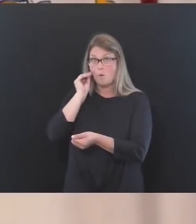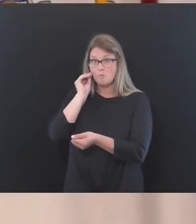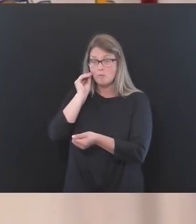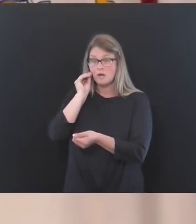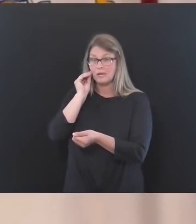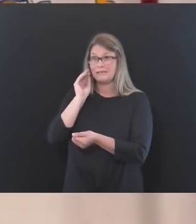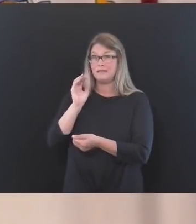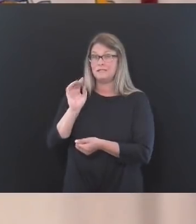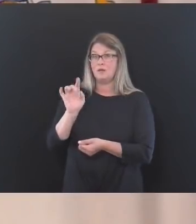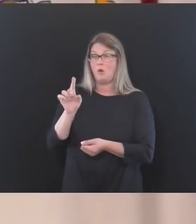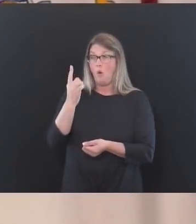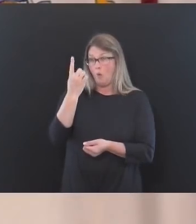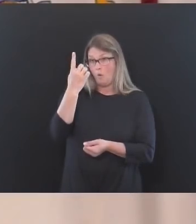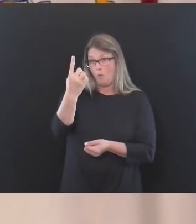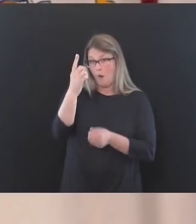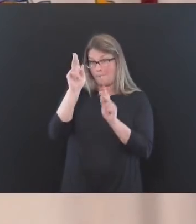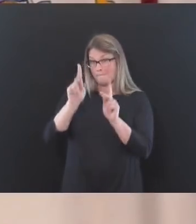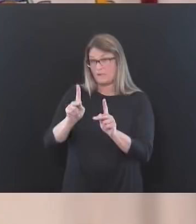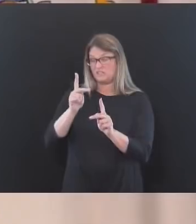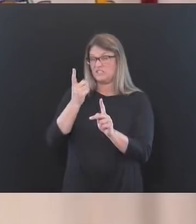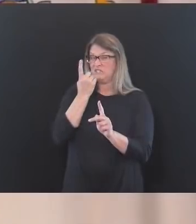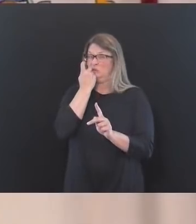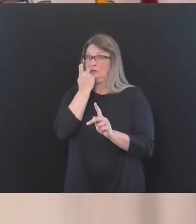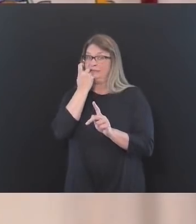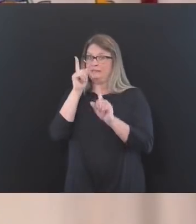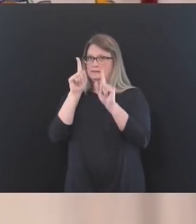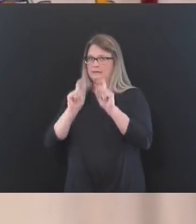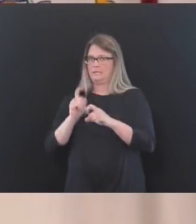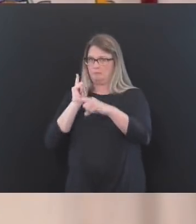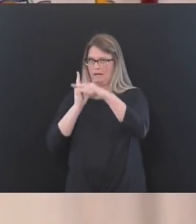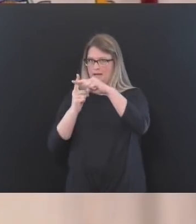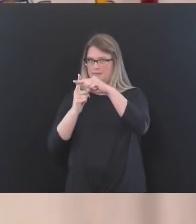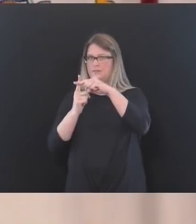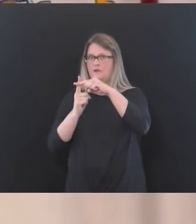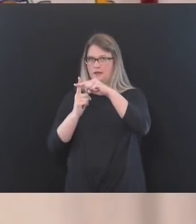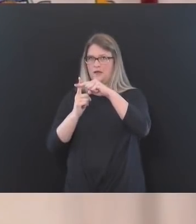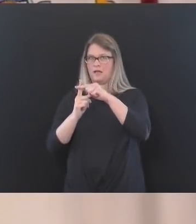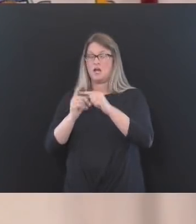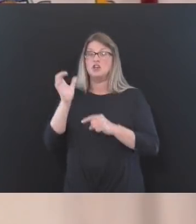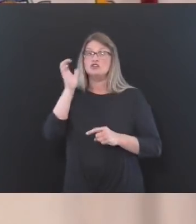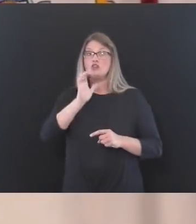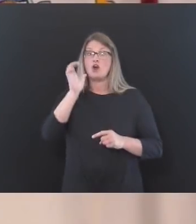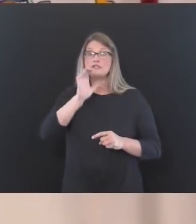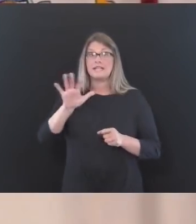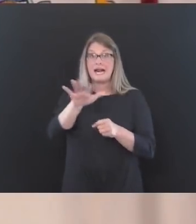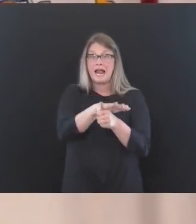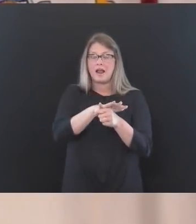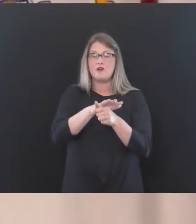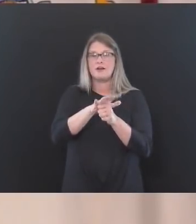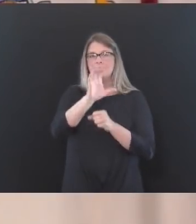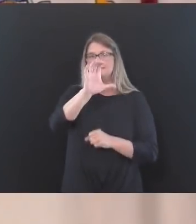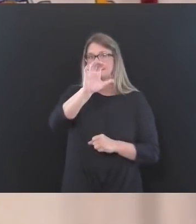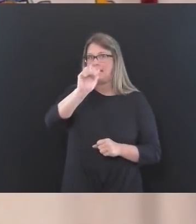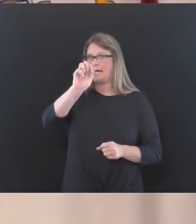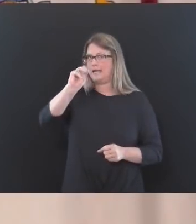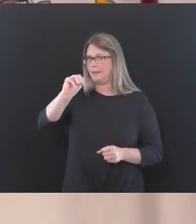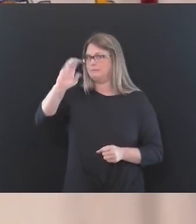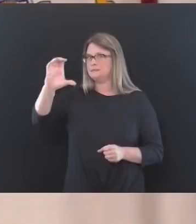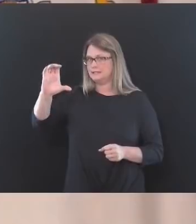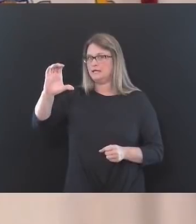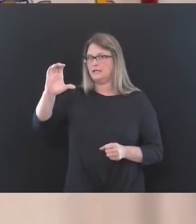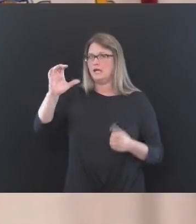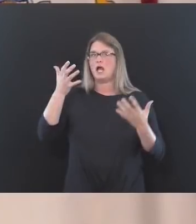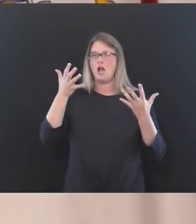tested positive there, and the Charleston Area Medical Center has agreed